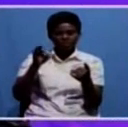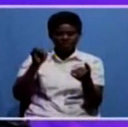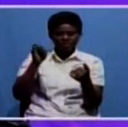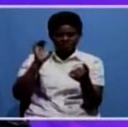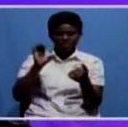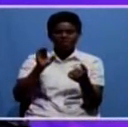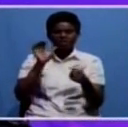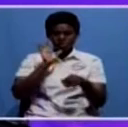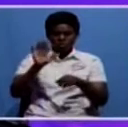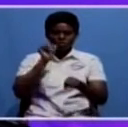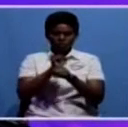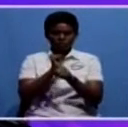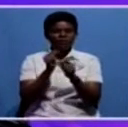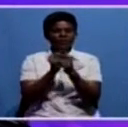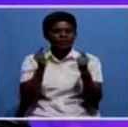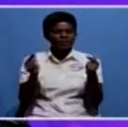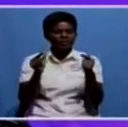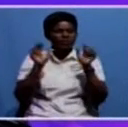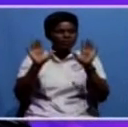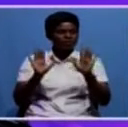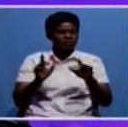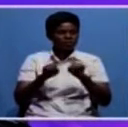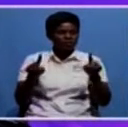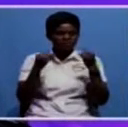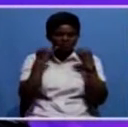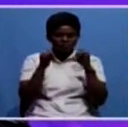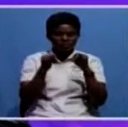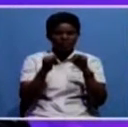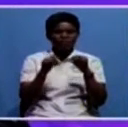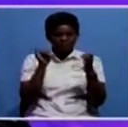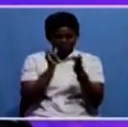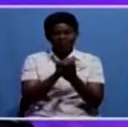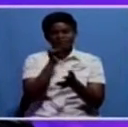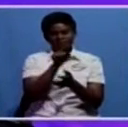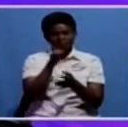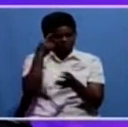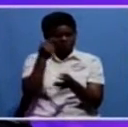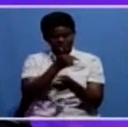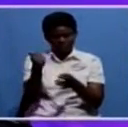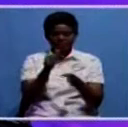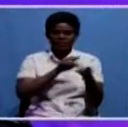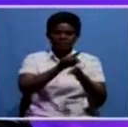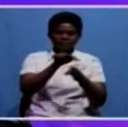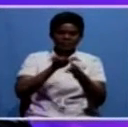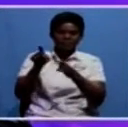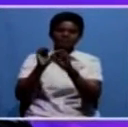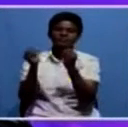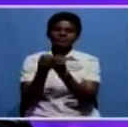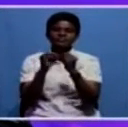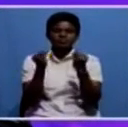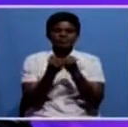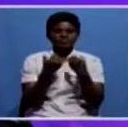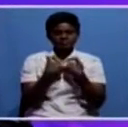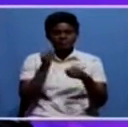doing a great job indeed, but that information, that intelligence, is for the other professional organizations. You have a